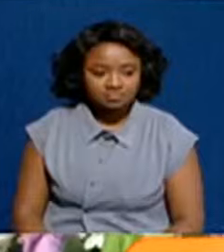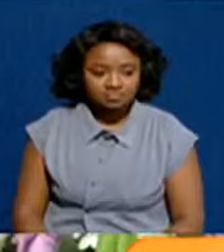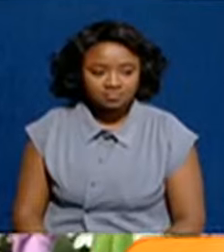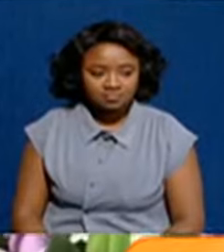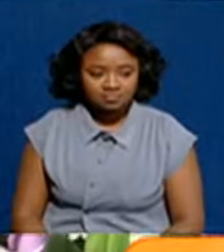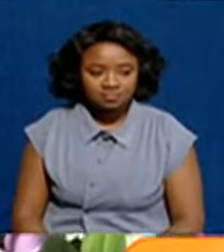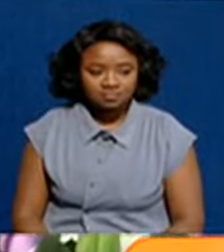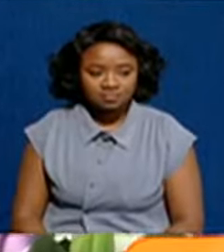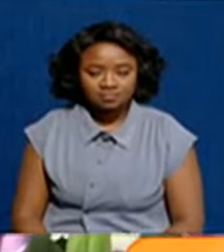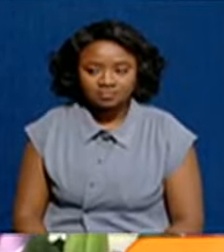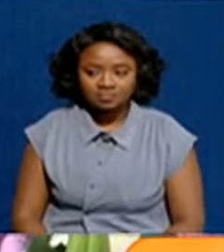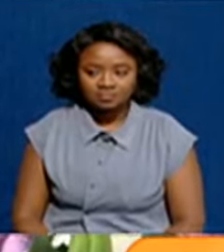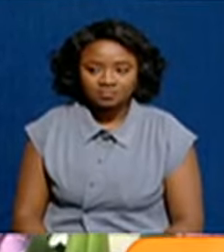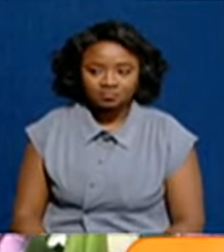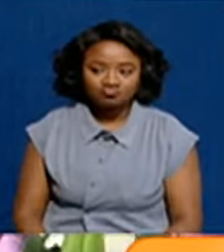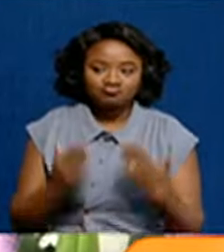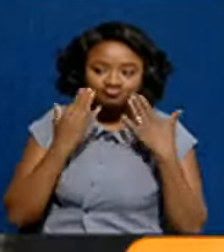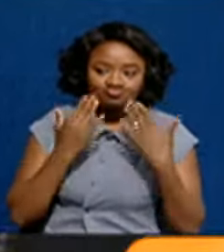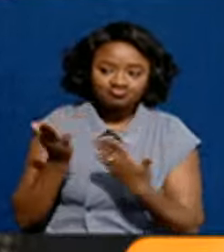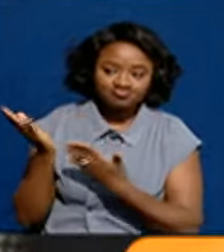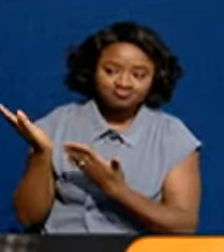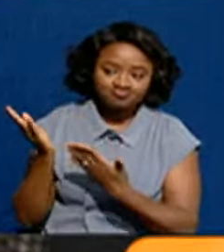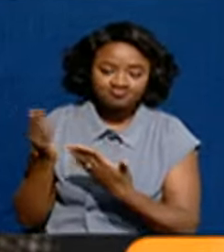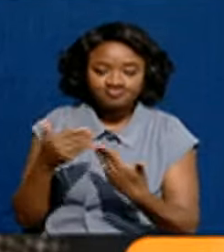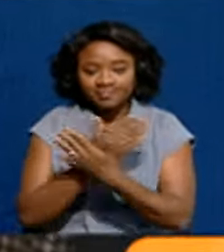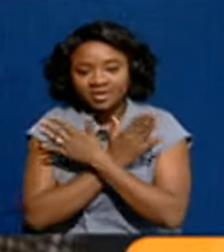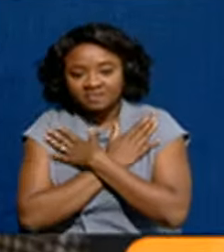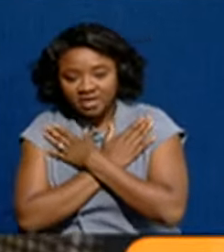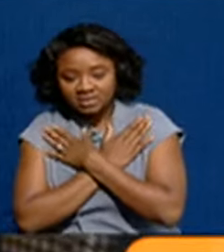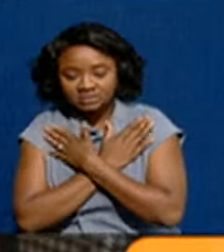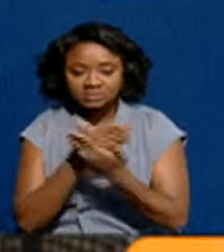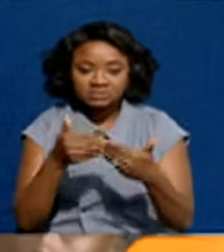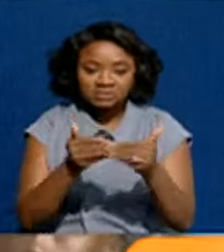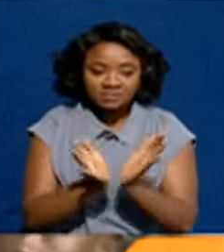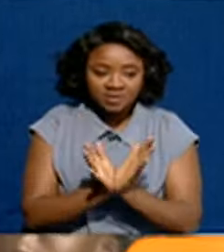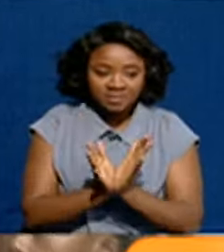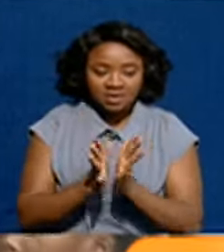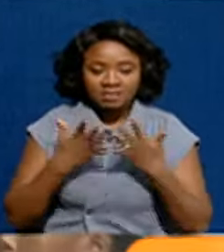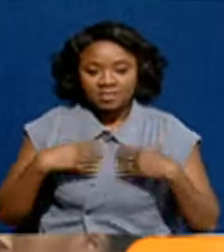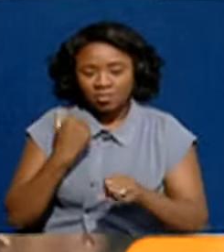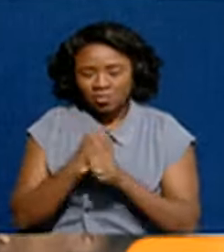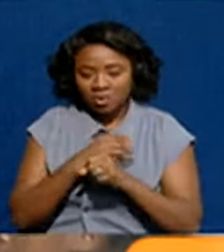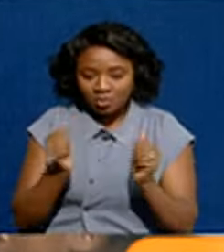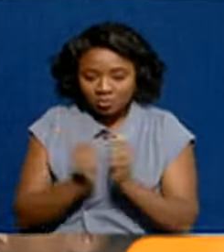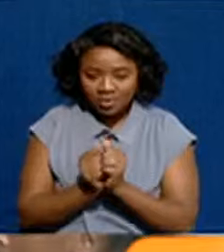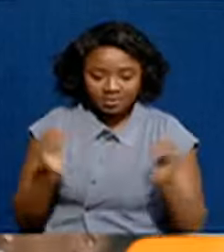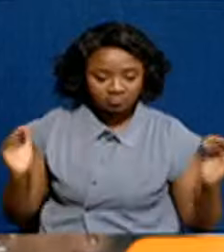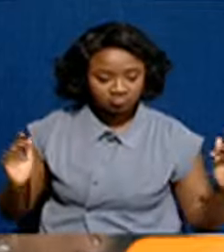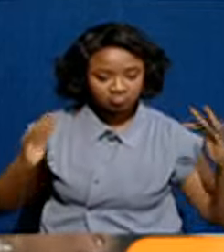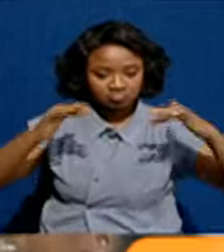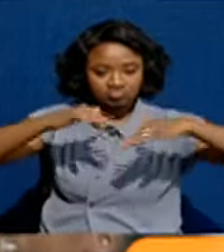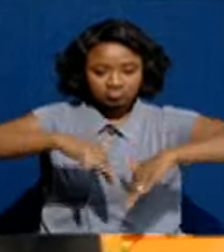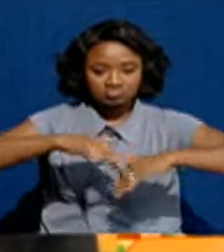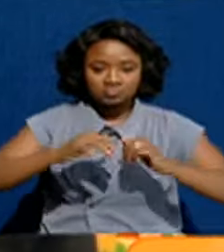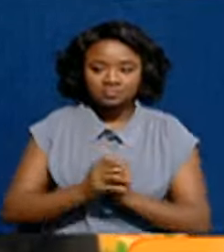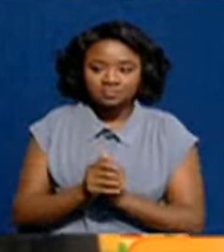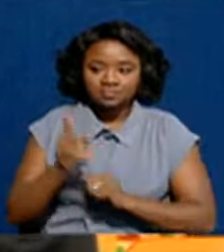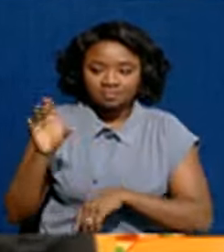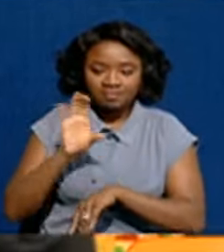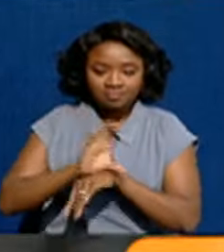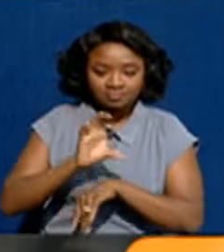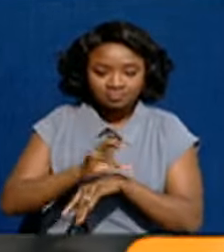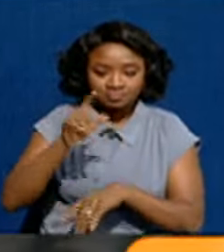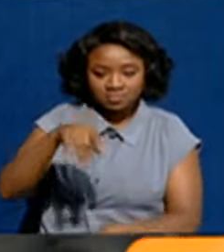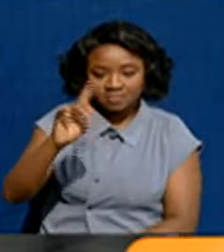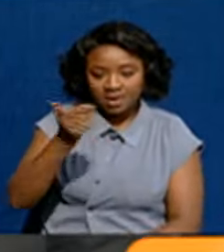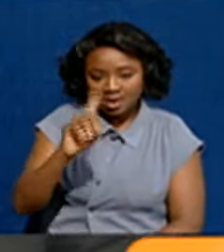In a solemn funeral service, friends, family and colleagues gathered at the All Saints Cathedral Church in